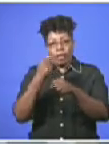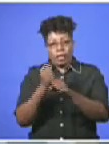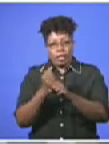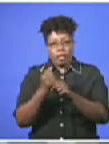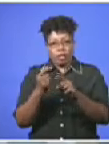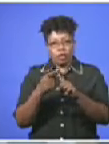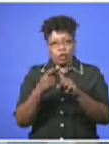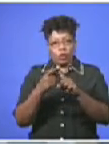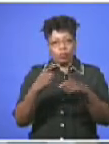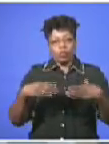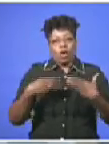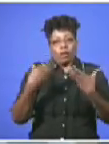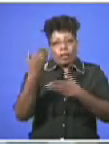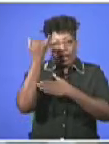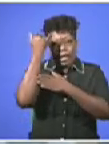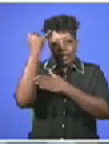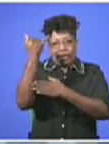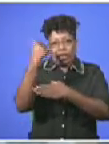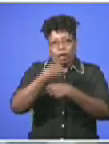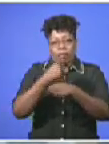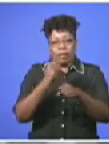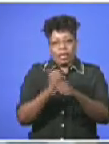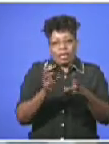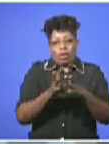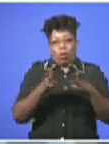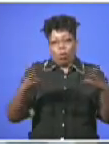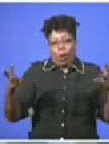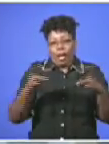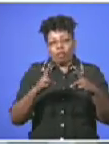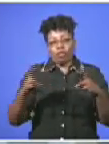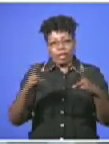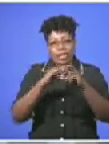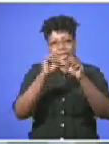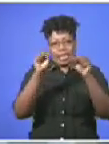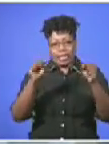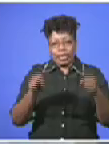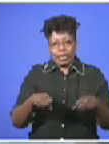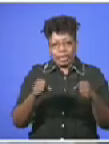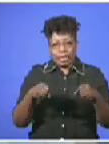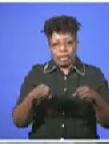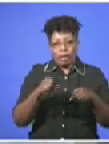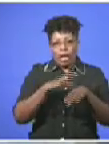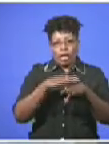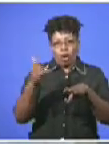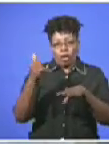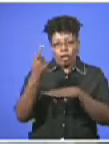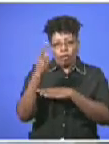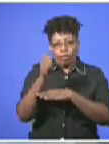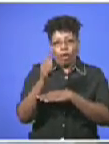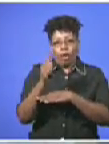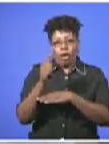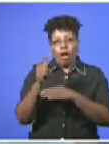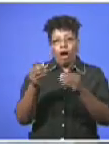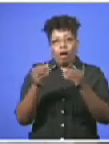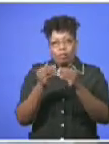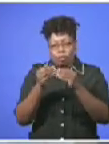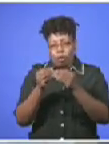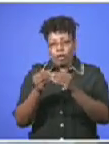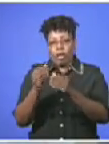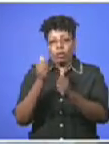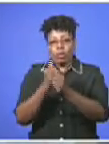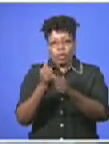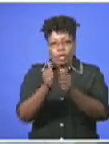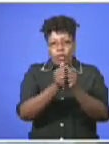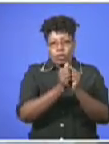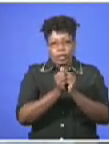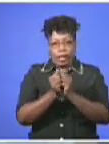to offer their suggestions on making it a wide-ranging system, and others calling for broader collaboration. Here's what members of the